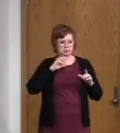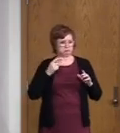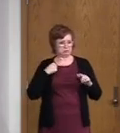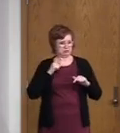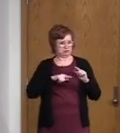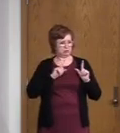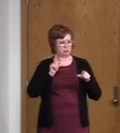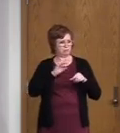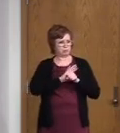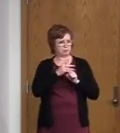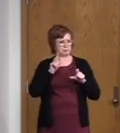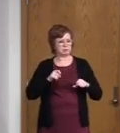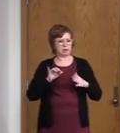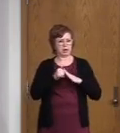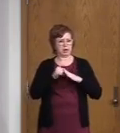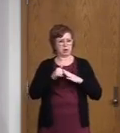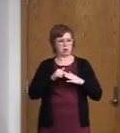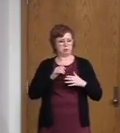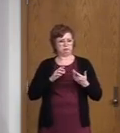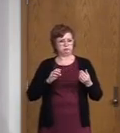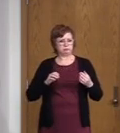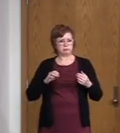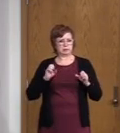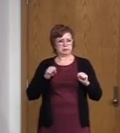there. Can you speak to this?